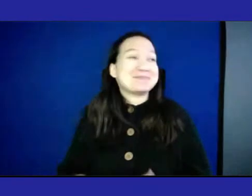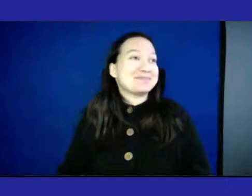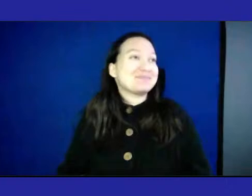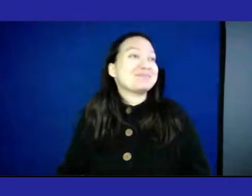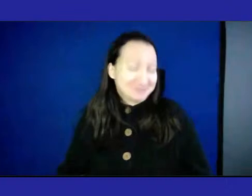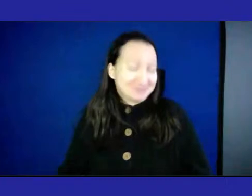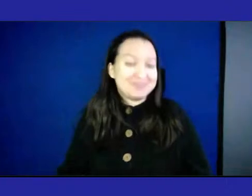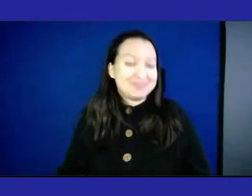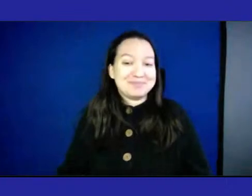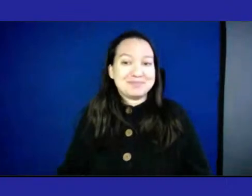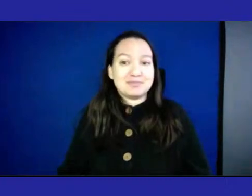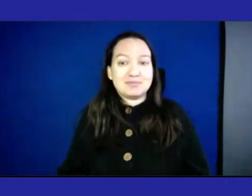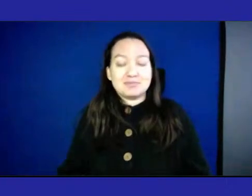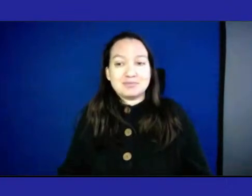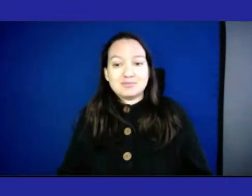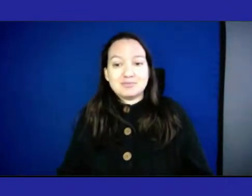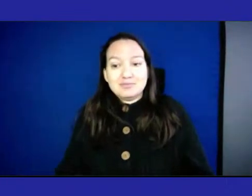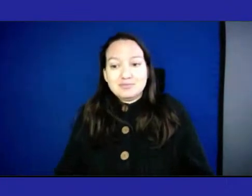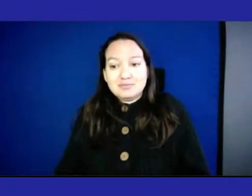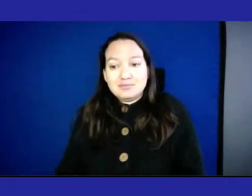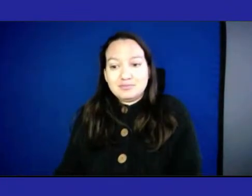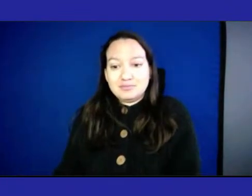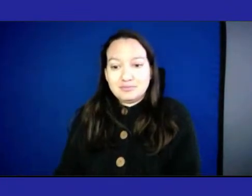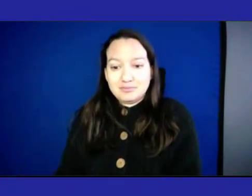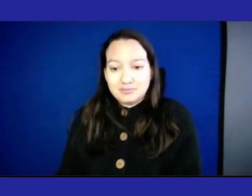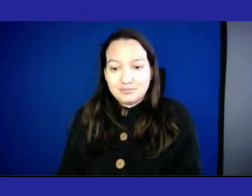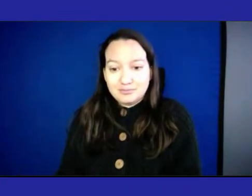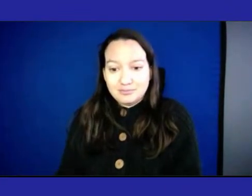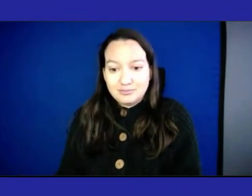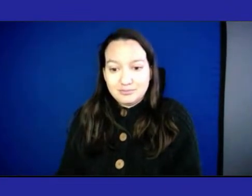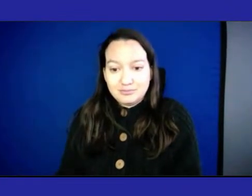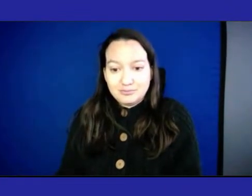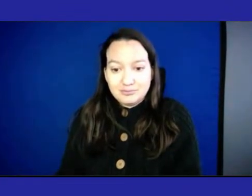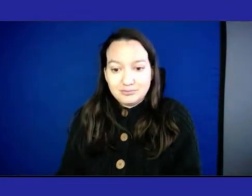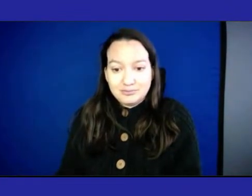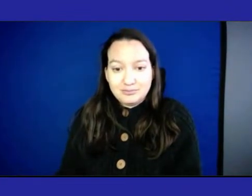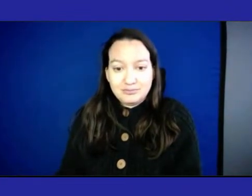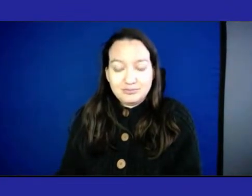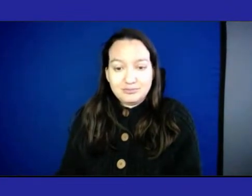This meeting is no longer being recorded. Thank you.